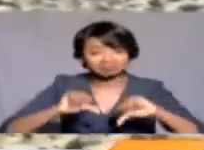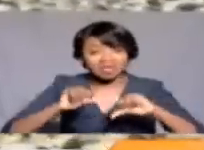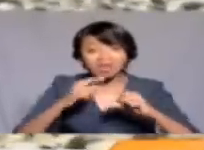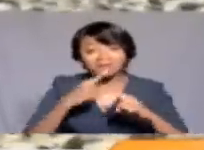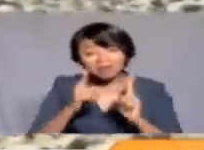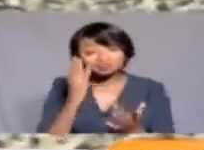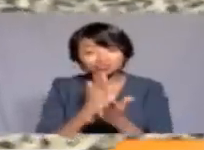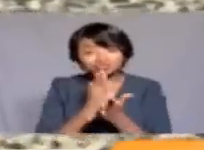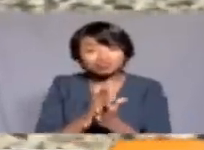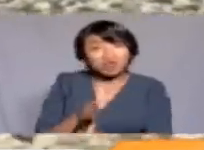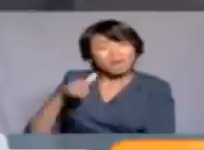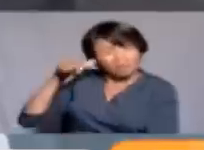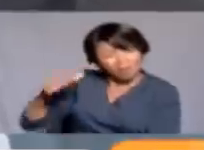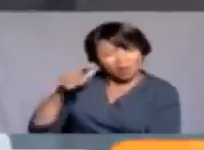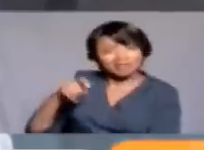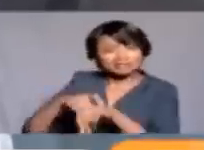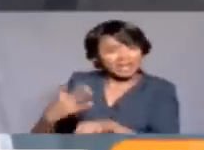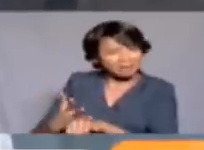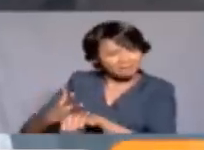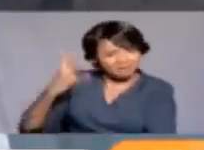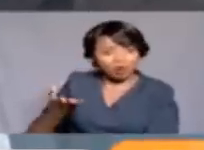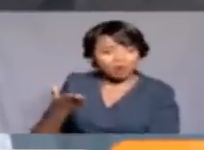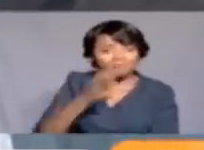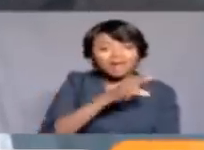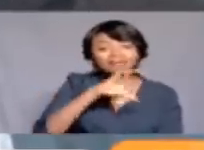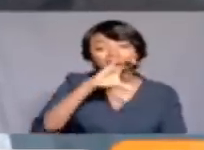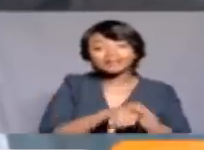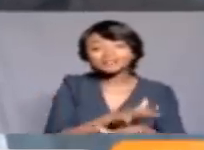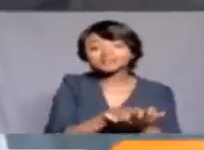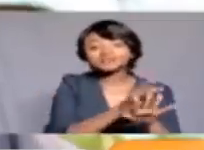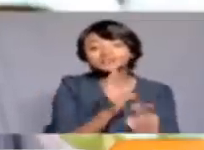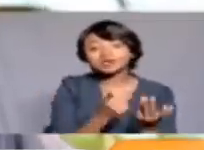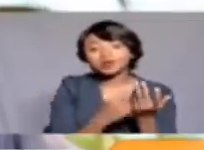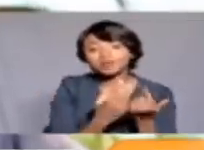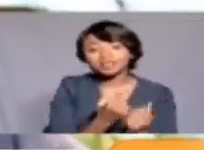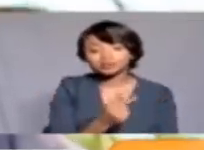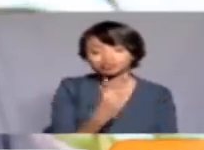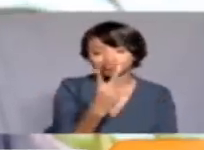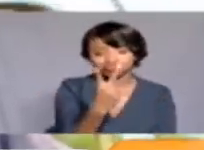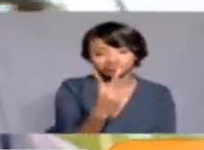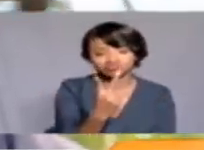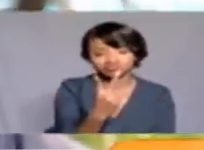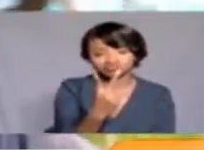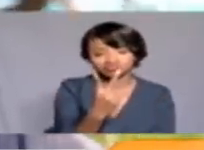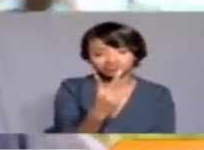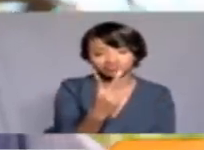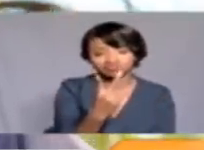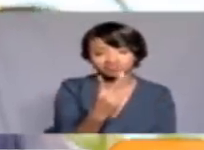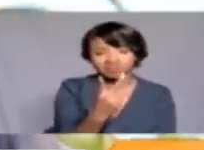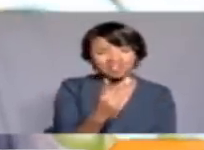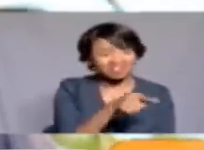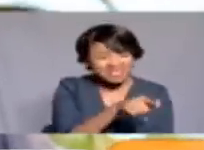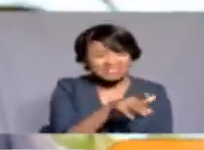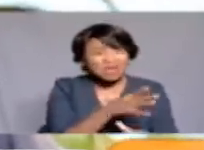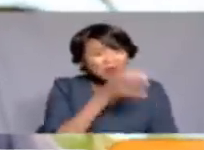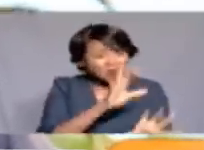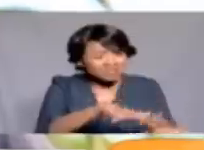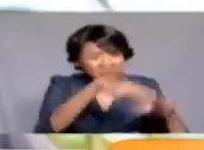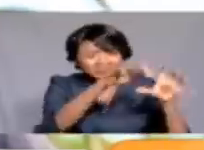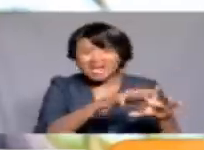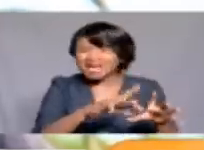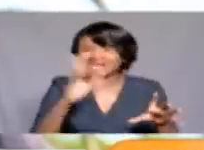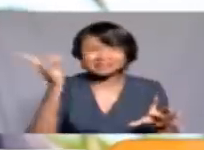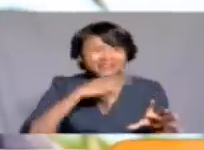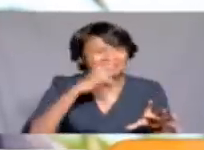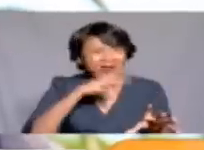out since 4 a.m., he's only caught 2 squids. Bag kwanza iko chafu, iko na vumbi nyingi sana. Na